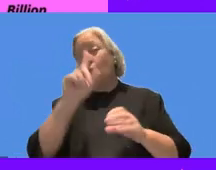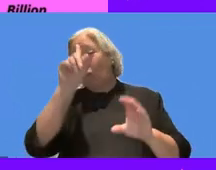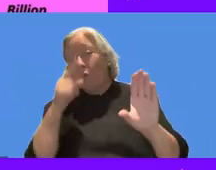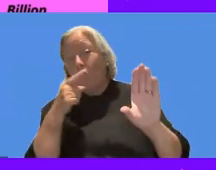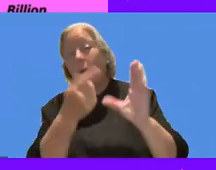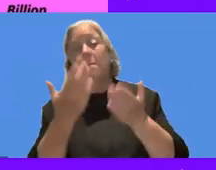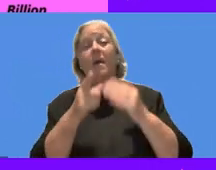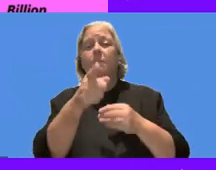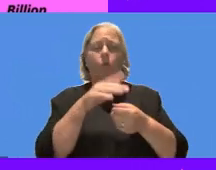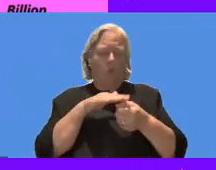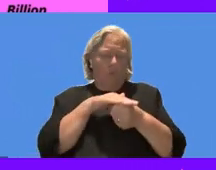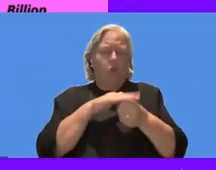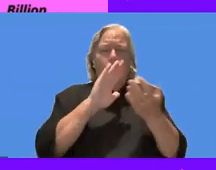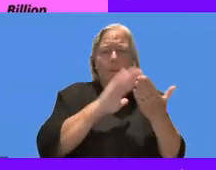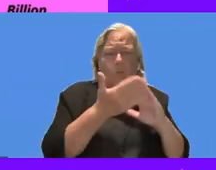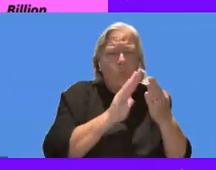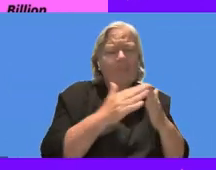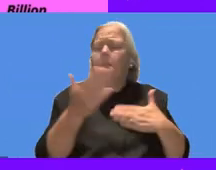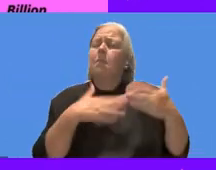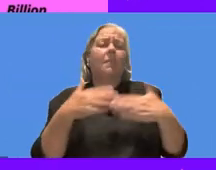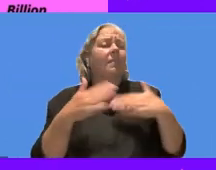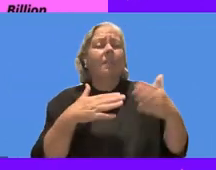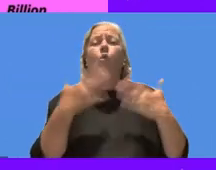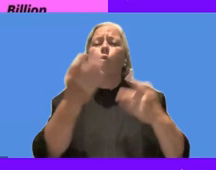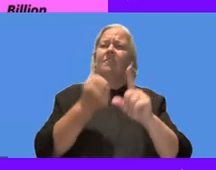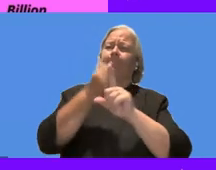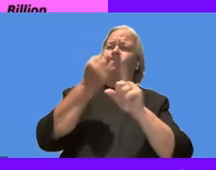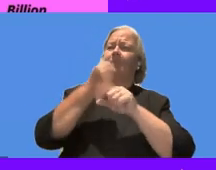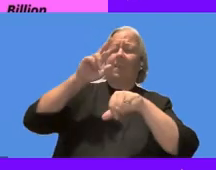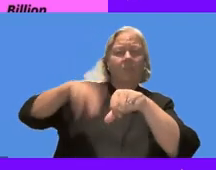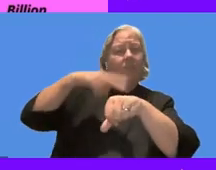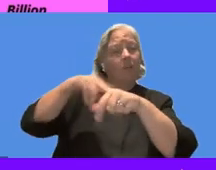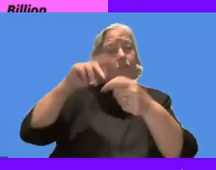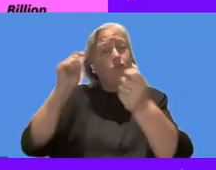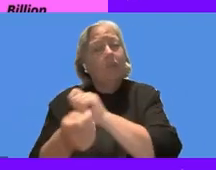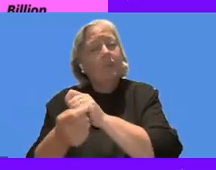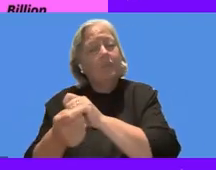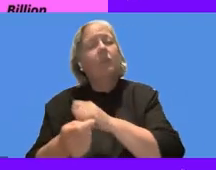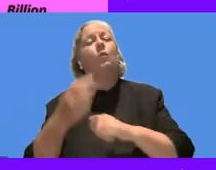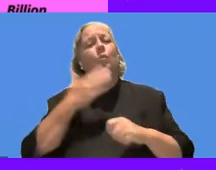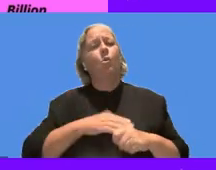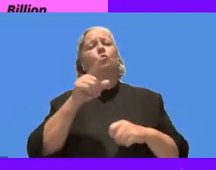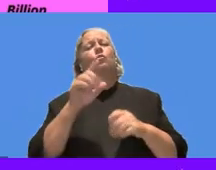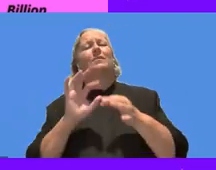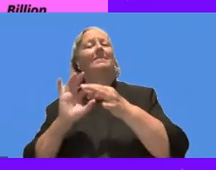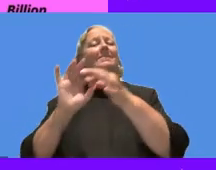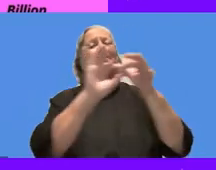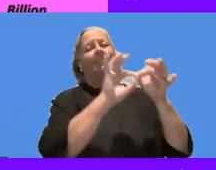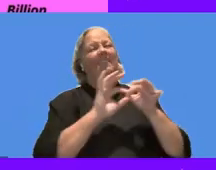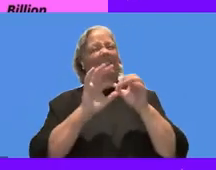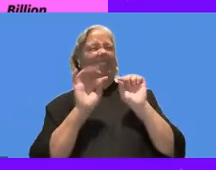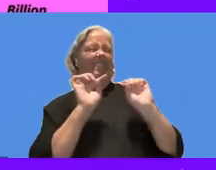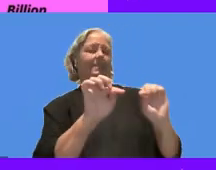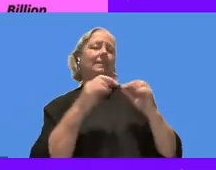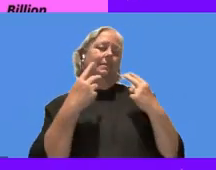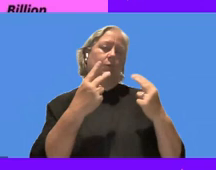communities, whether you're advocating for national change, and then being able to connect it to that bigger movement. And this is